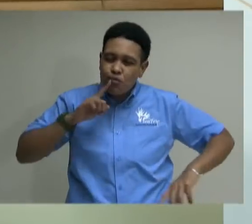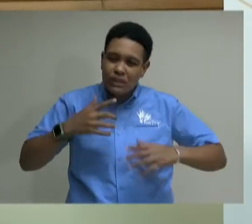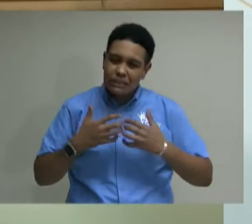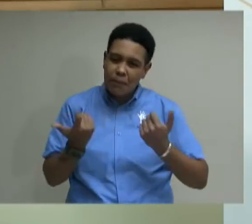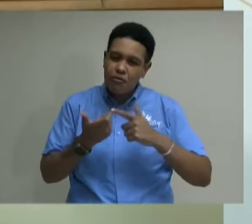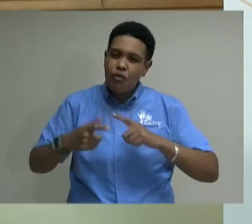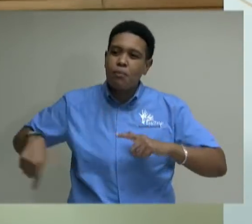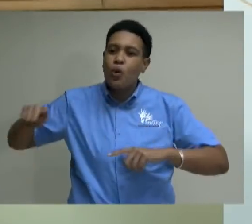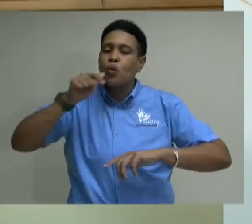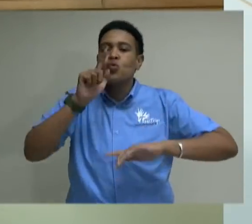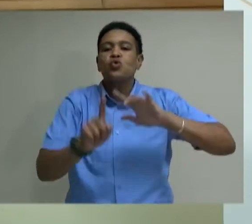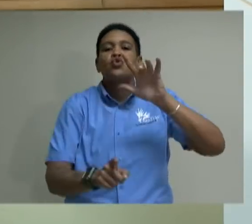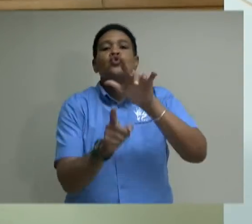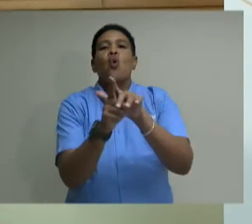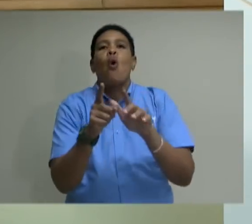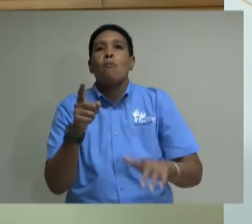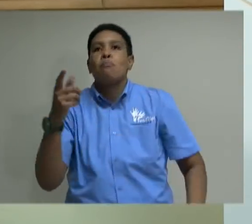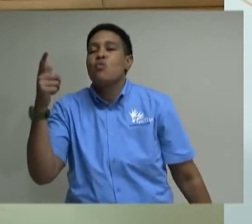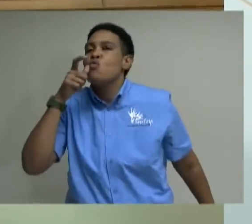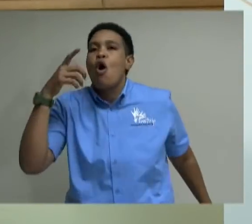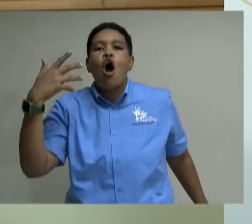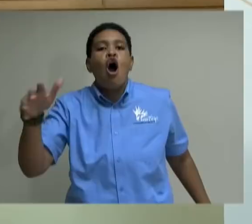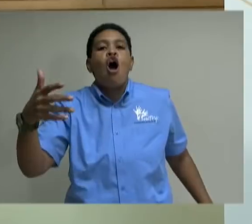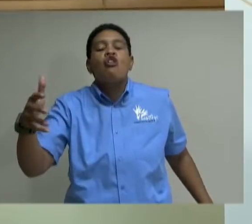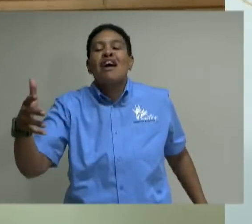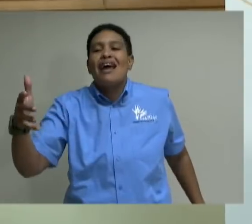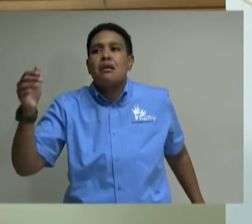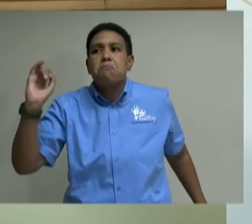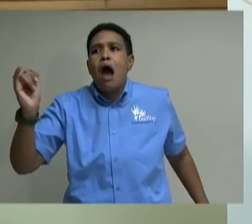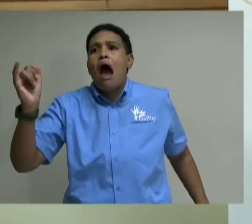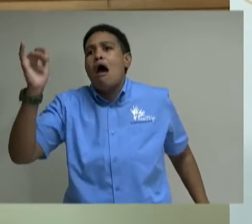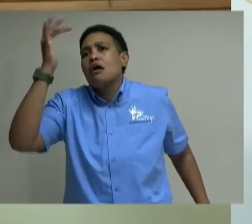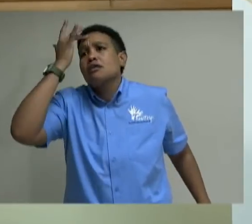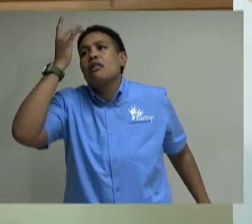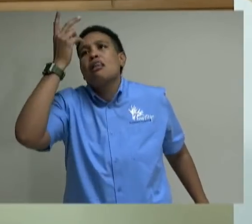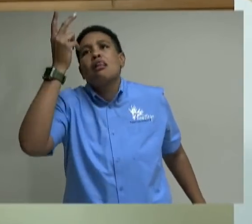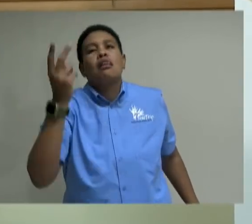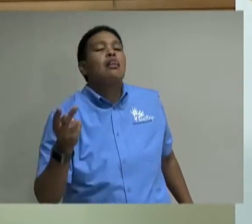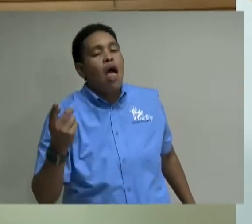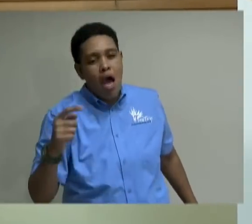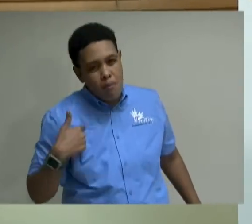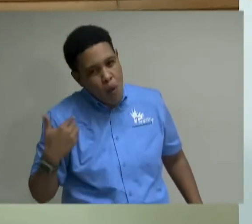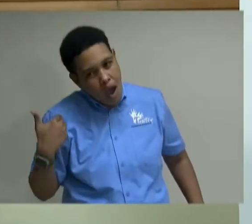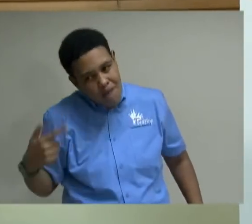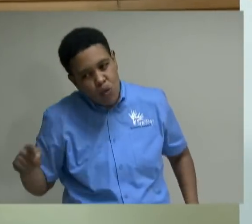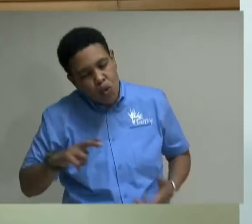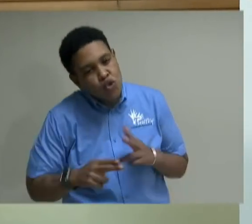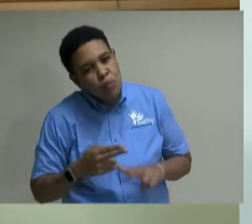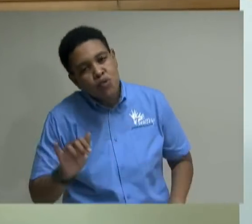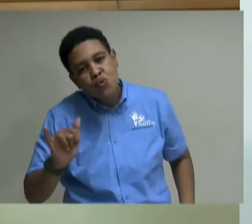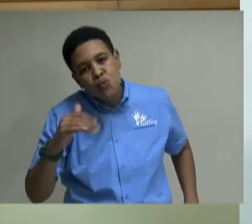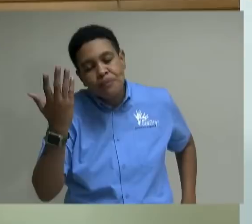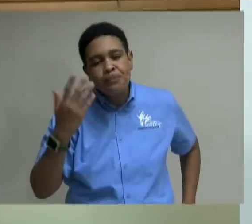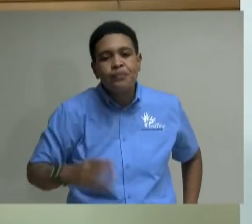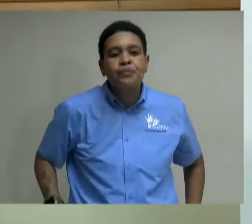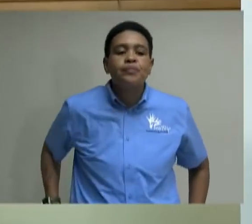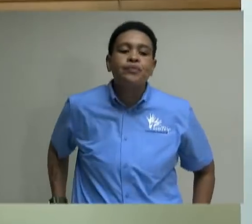from those who turn up, who are already in a severe state. And we have had those cases also.